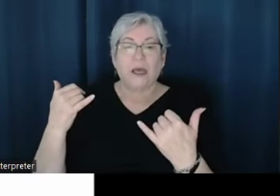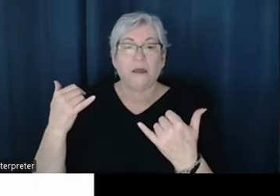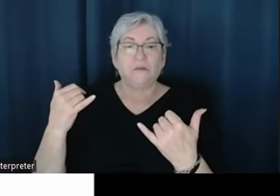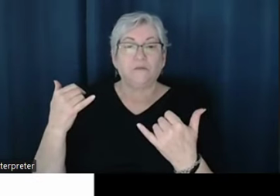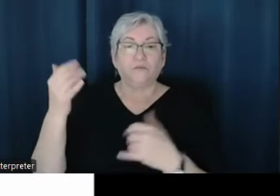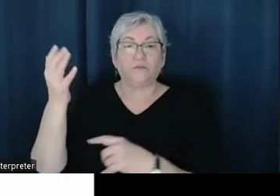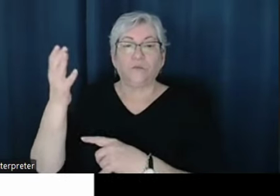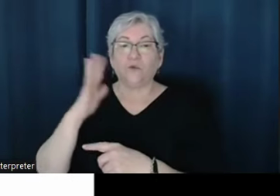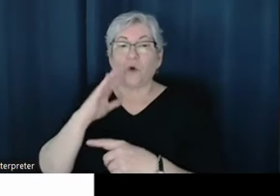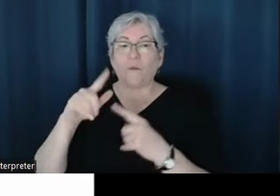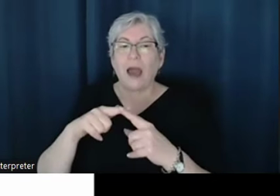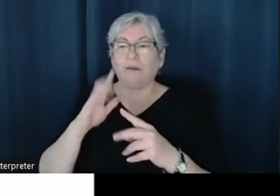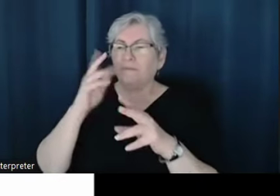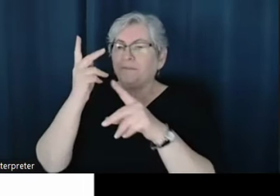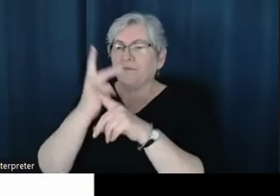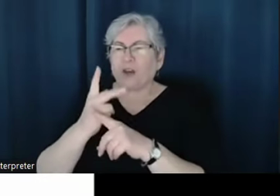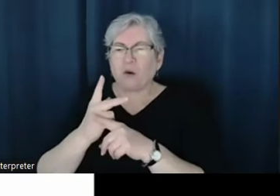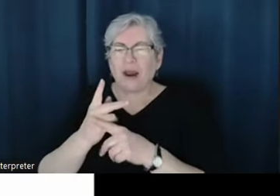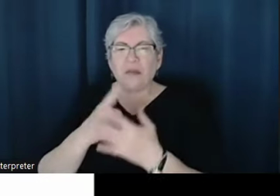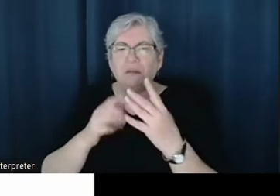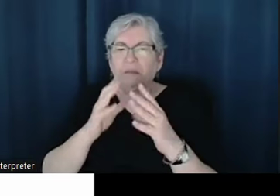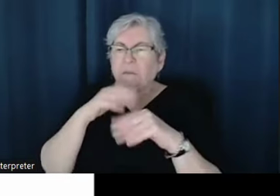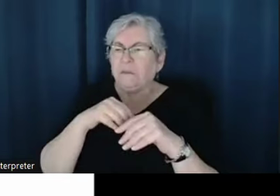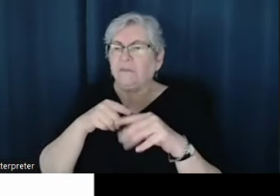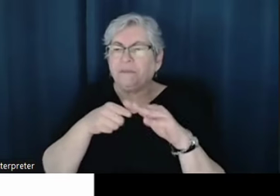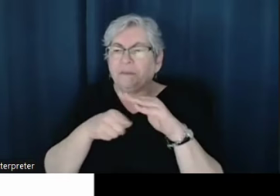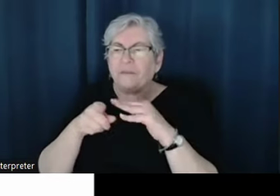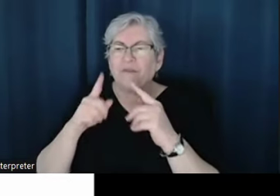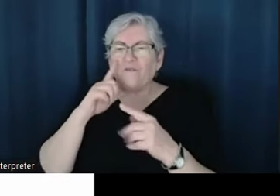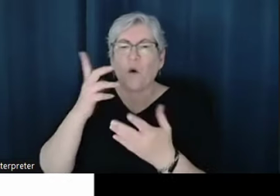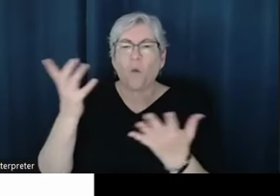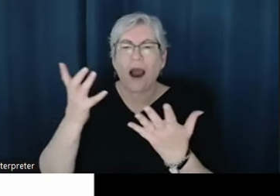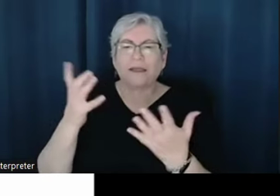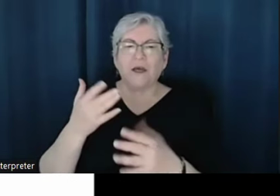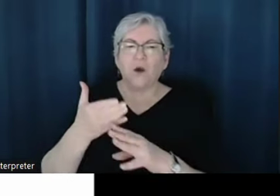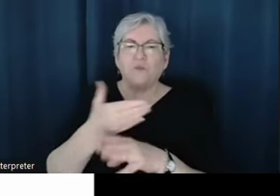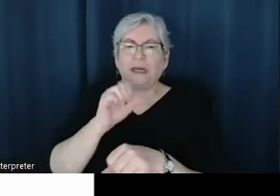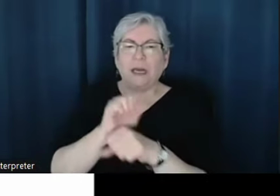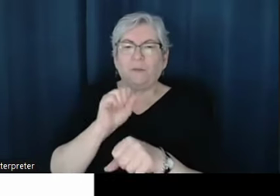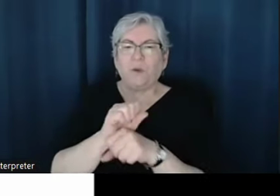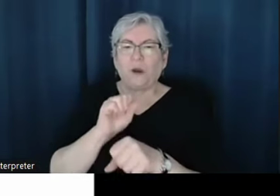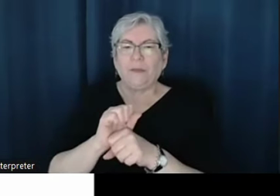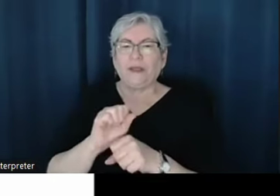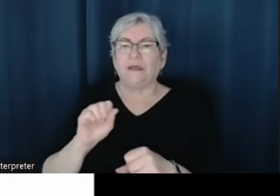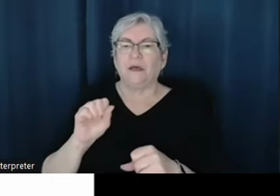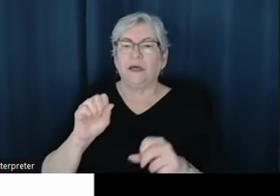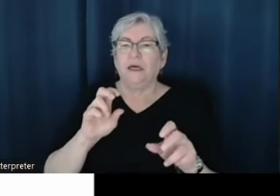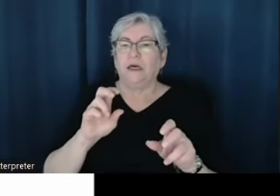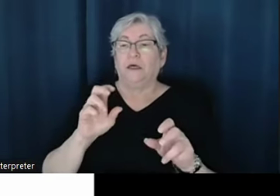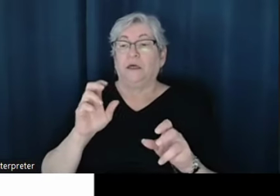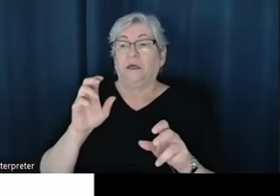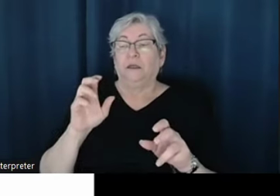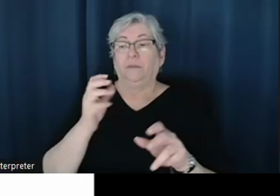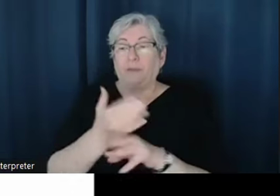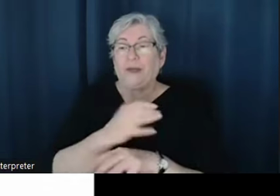presentation on unraveling the mysteries of pre-employment transition services under WIOA. And this